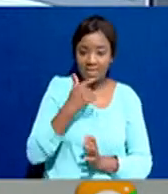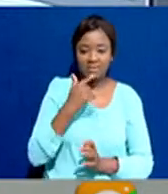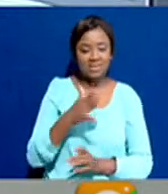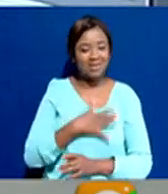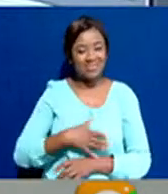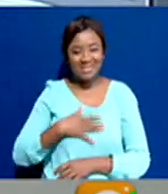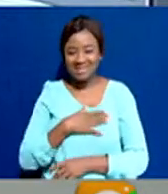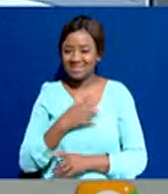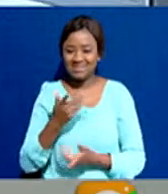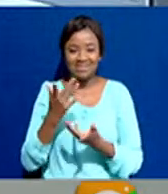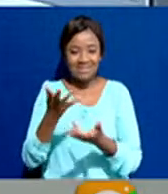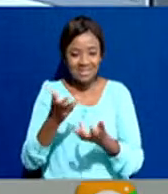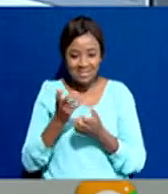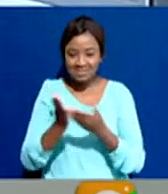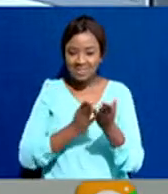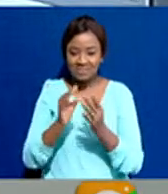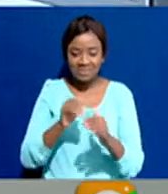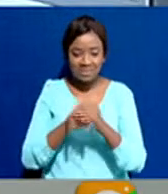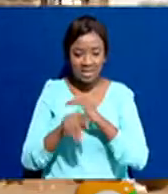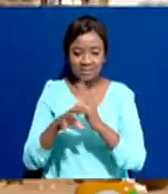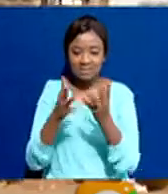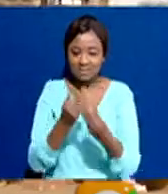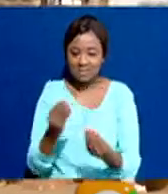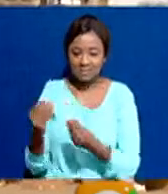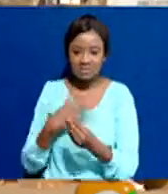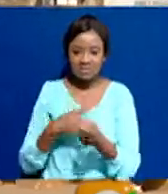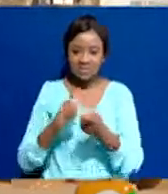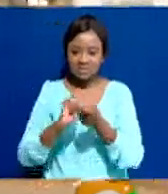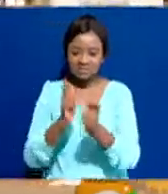streamline provision of medical services.